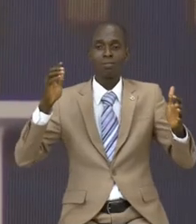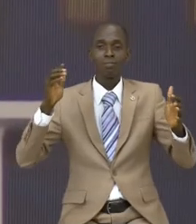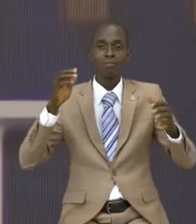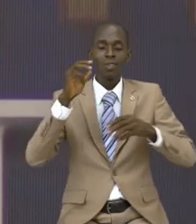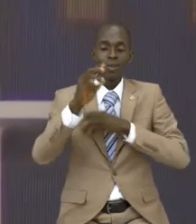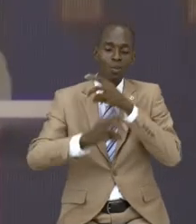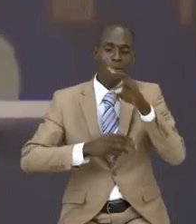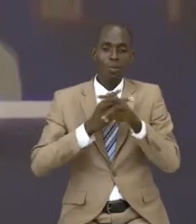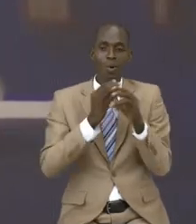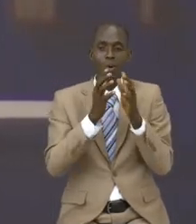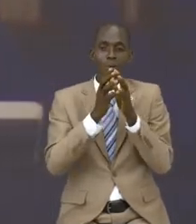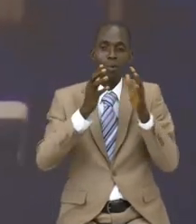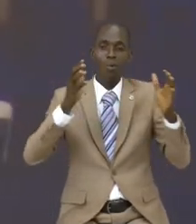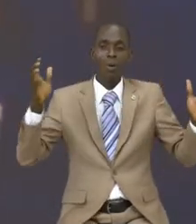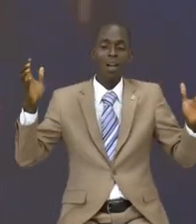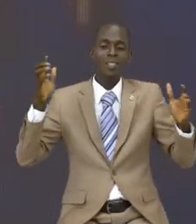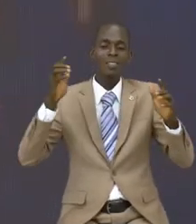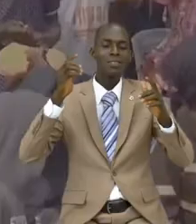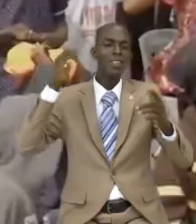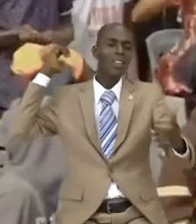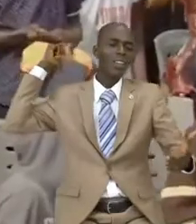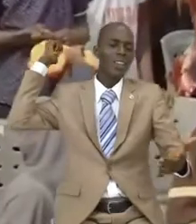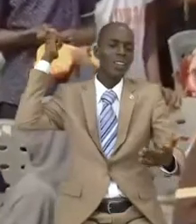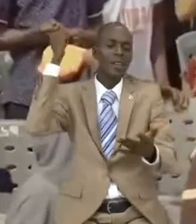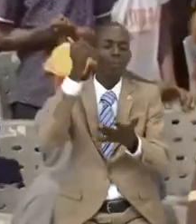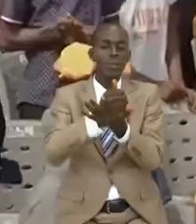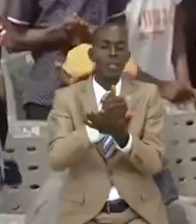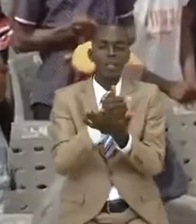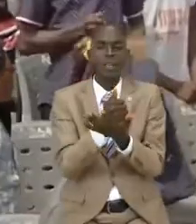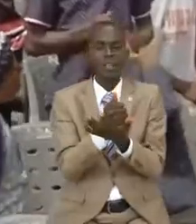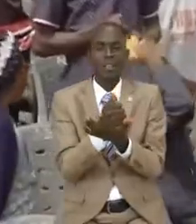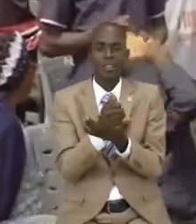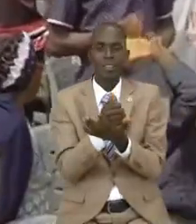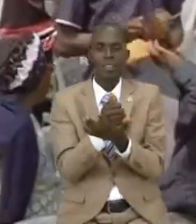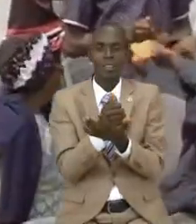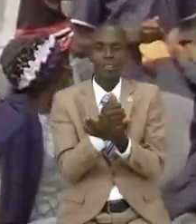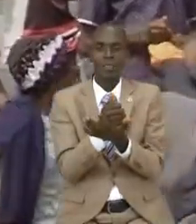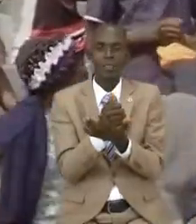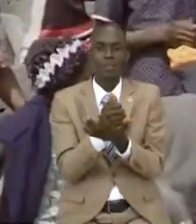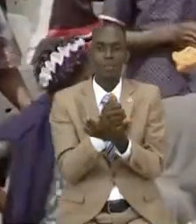global amen.